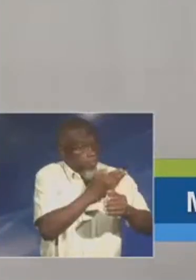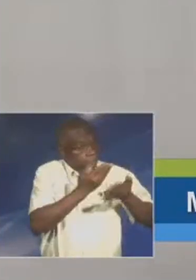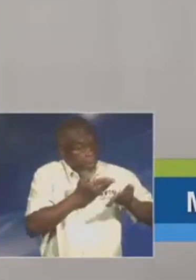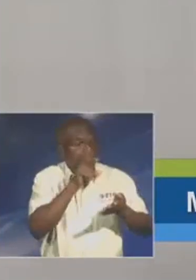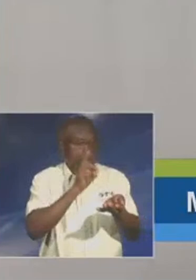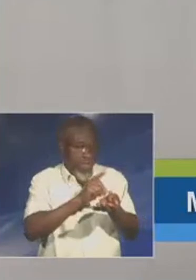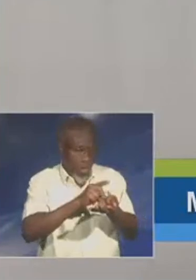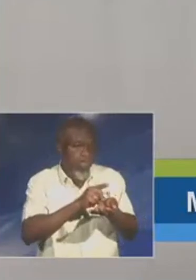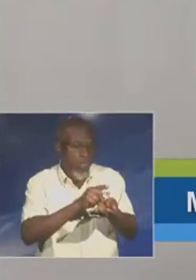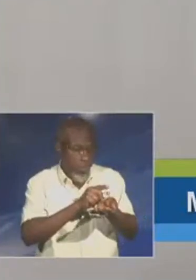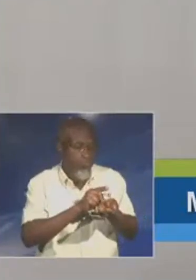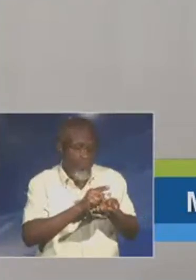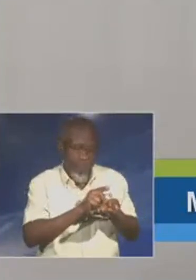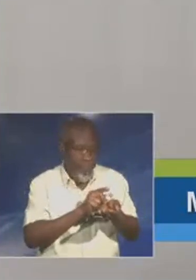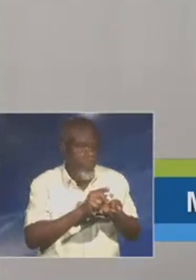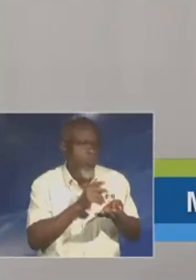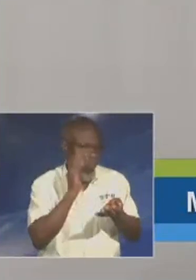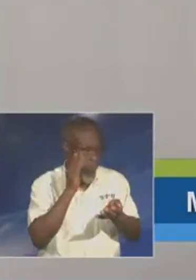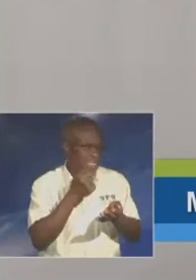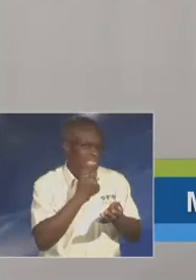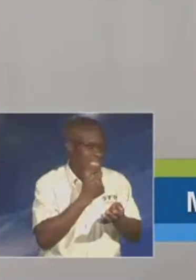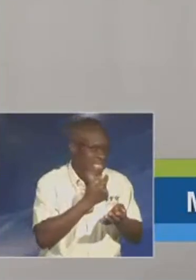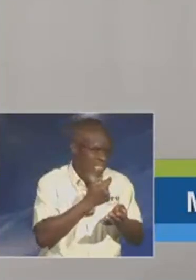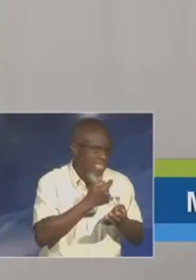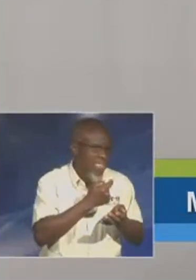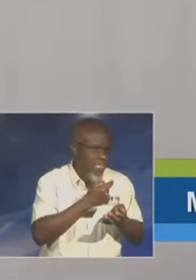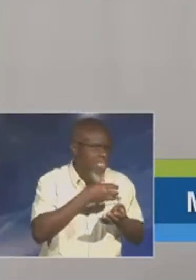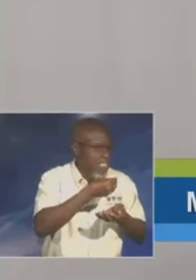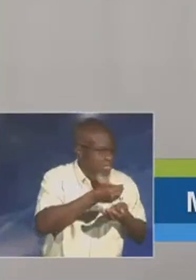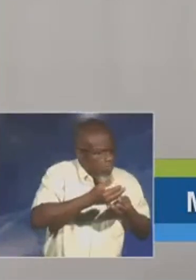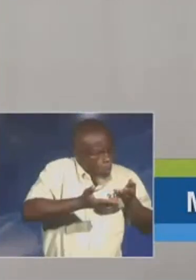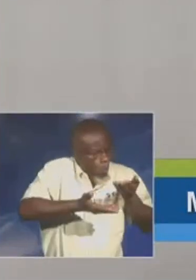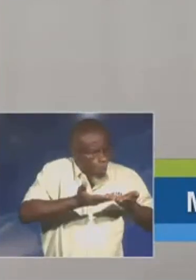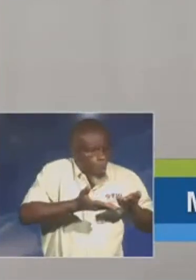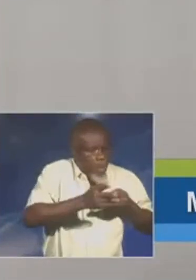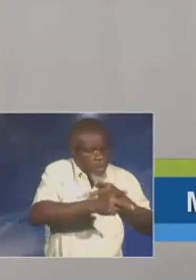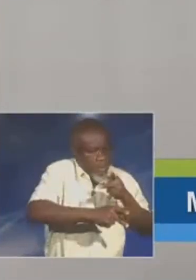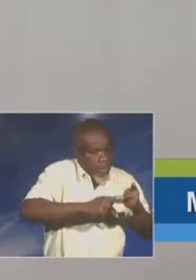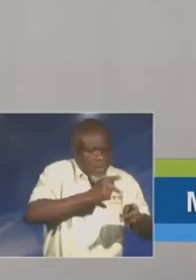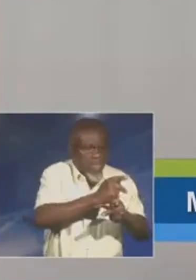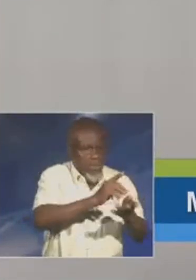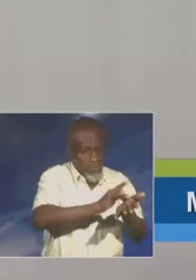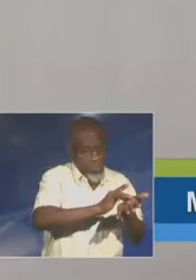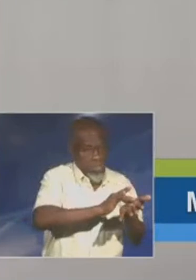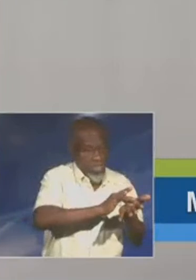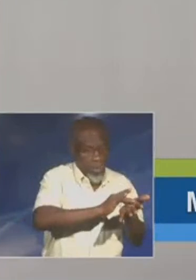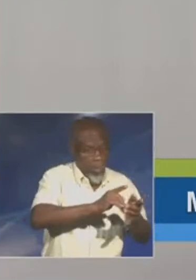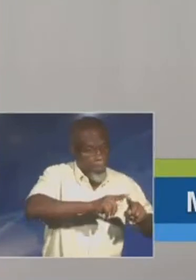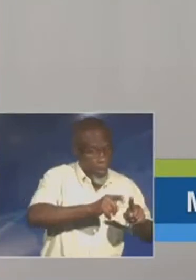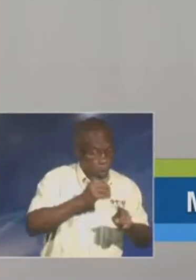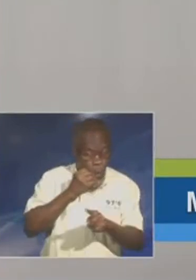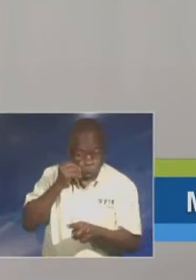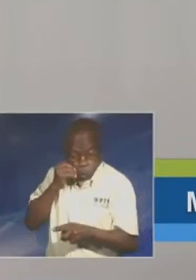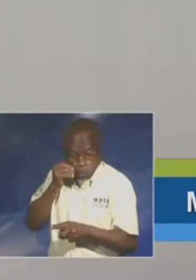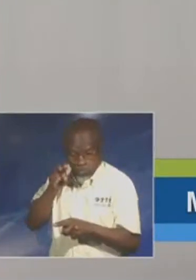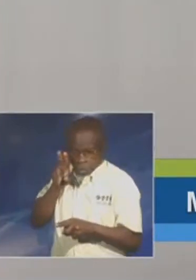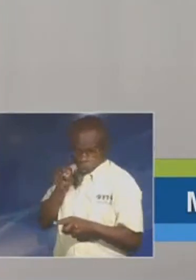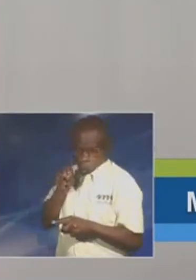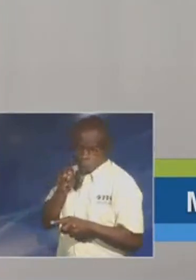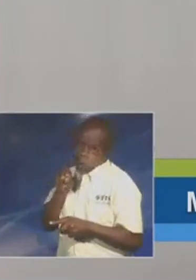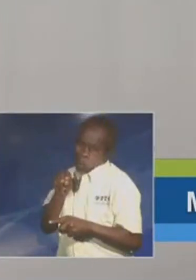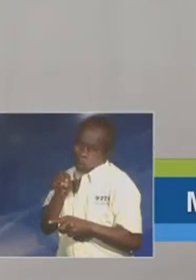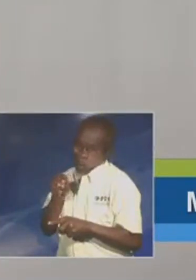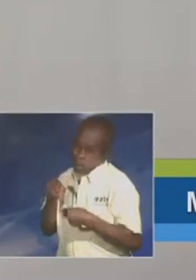average child, your child, we do not use aspirin. It has some effects and complications associated with it.